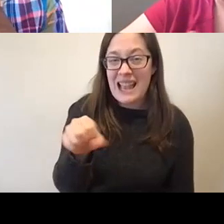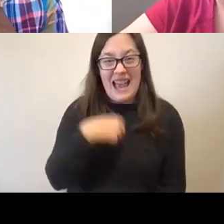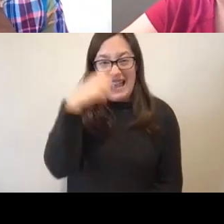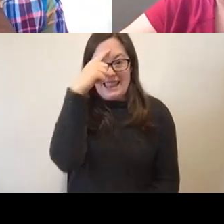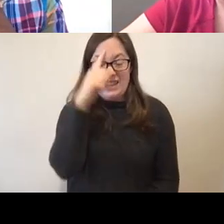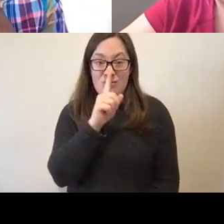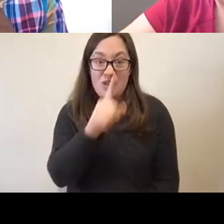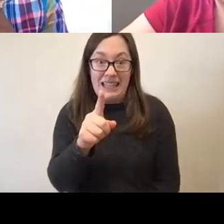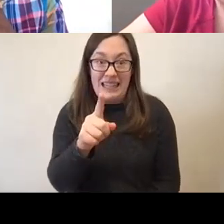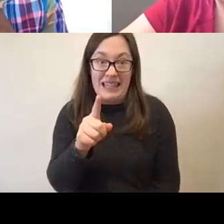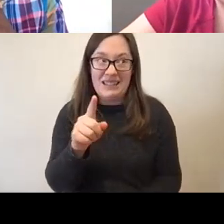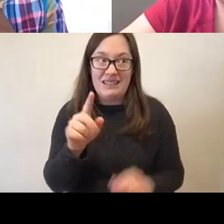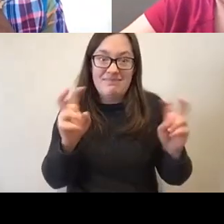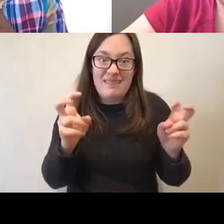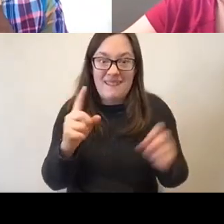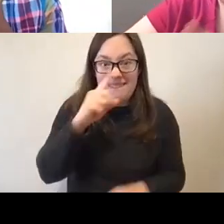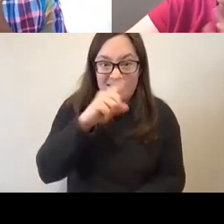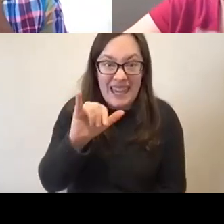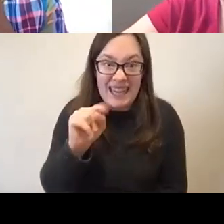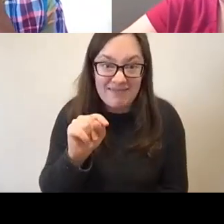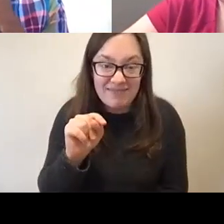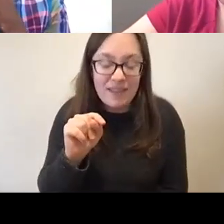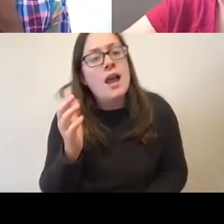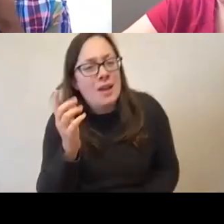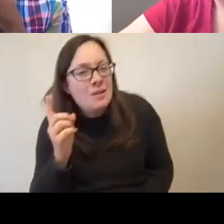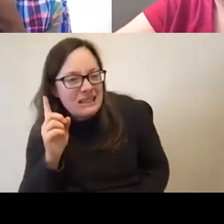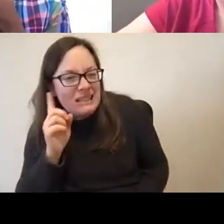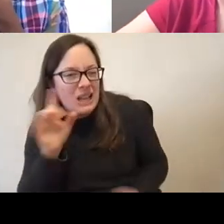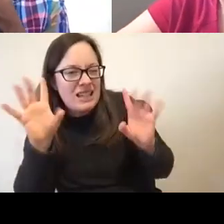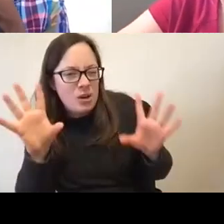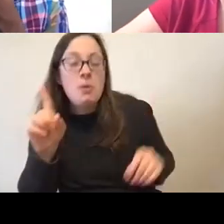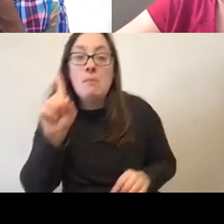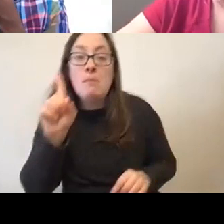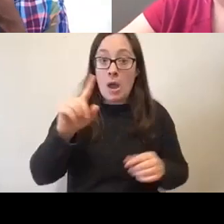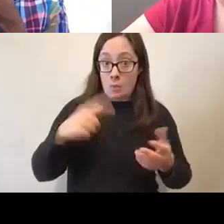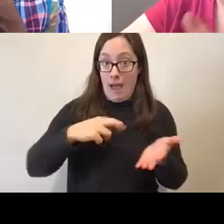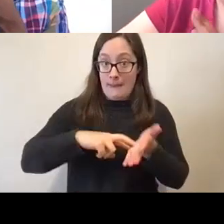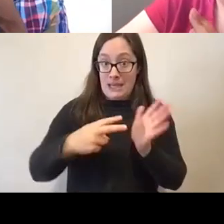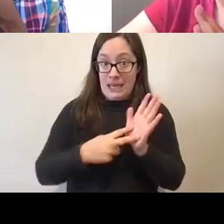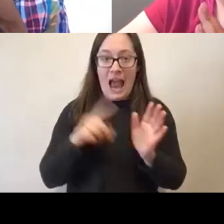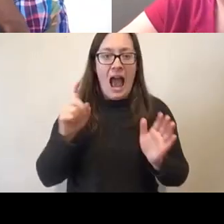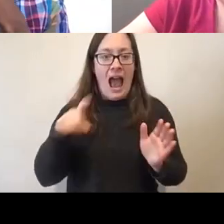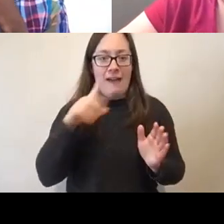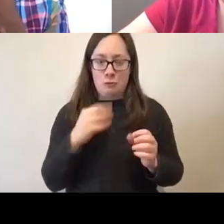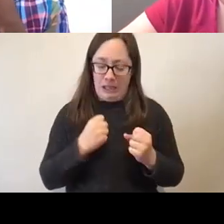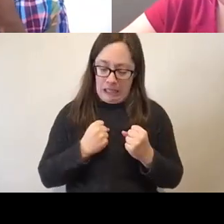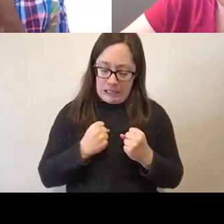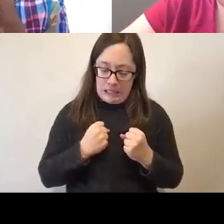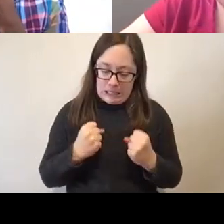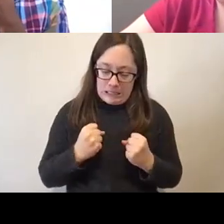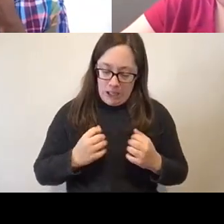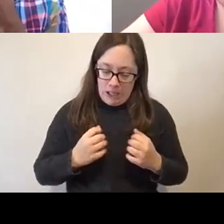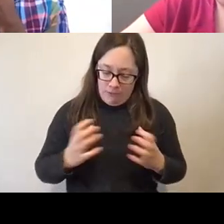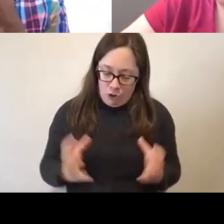And that sounds awful, but I mean, I try to pump myself up. I have to do it today. I try and pump myself